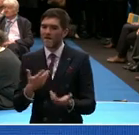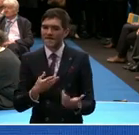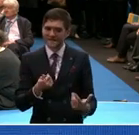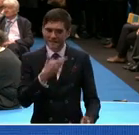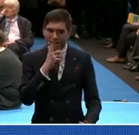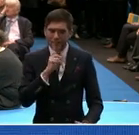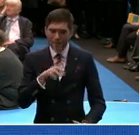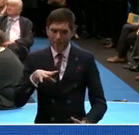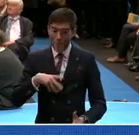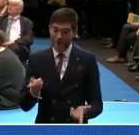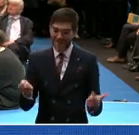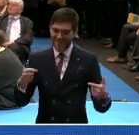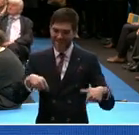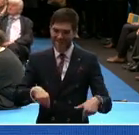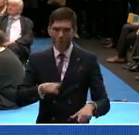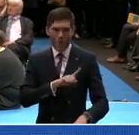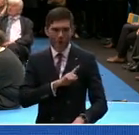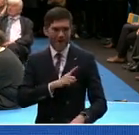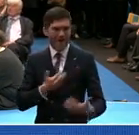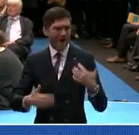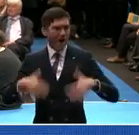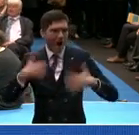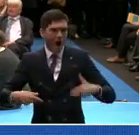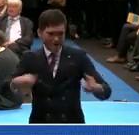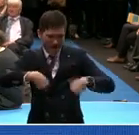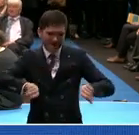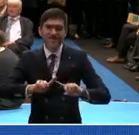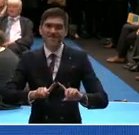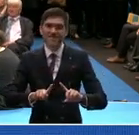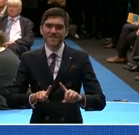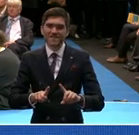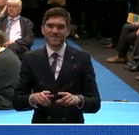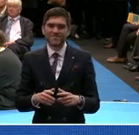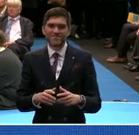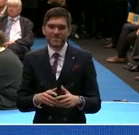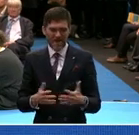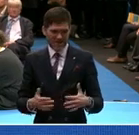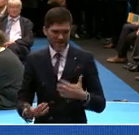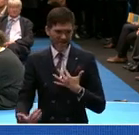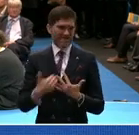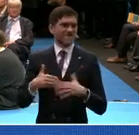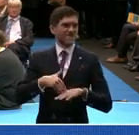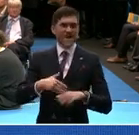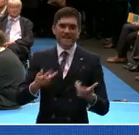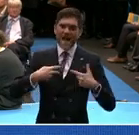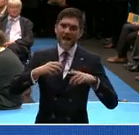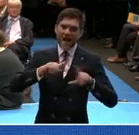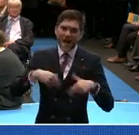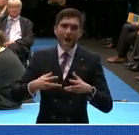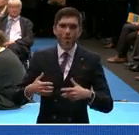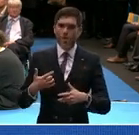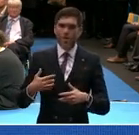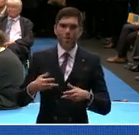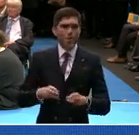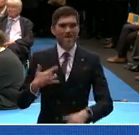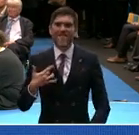to come into our country to do us harm, plotting to strike at our very way of life. And I shall continue to